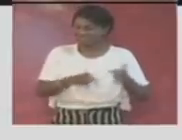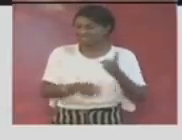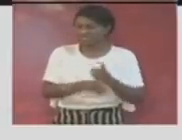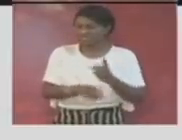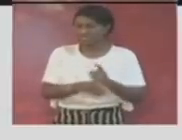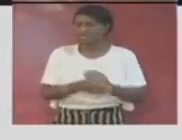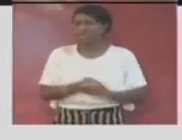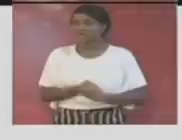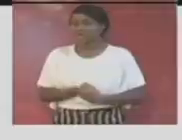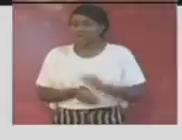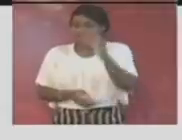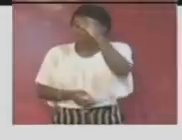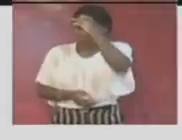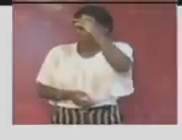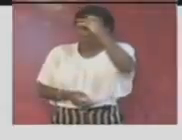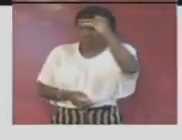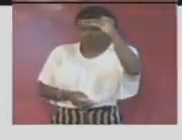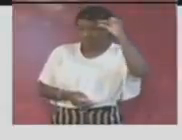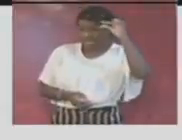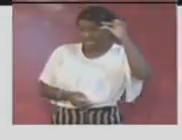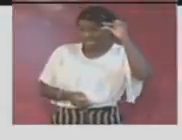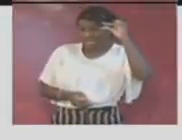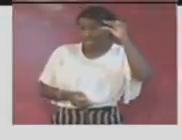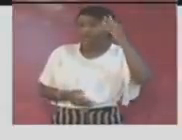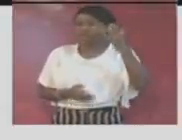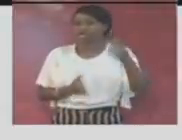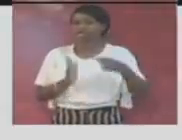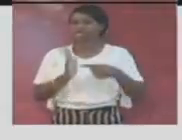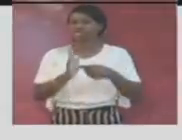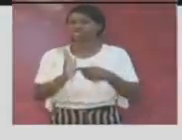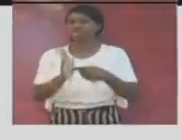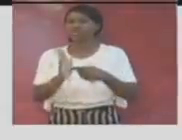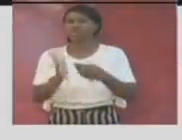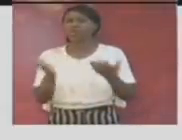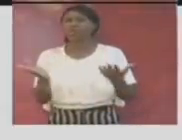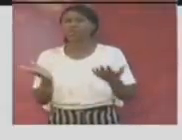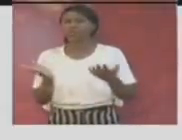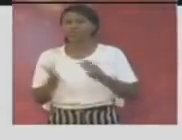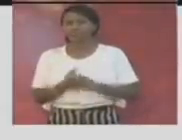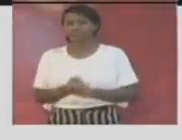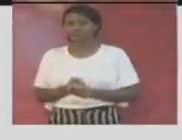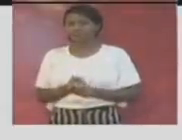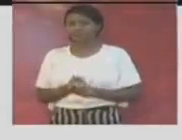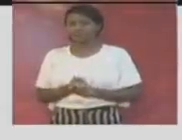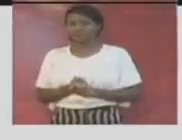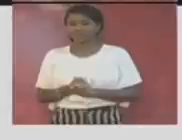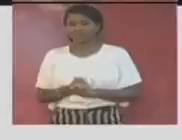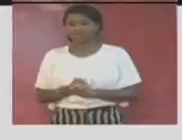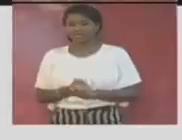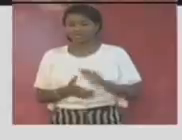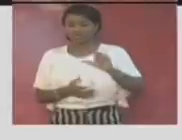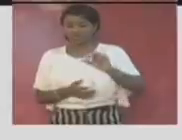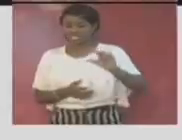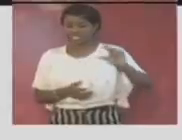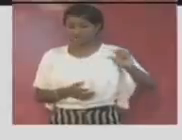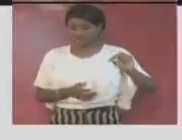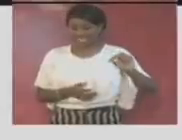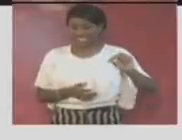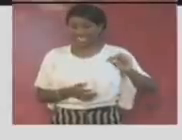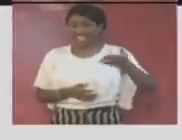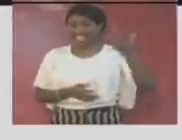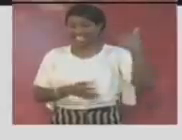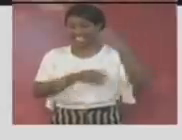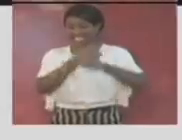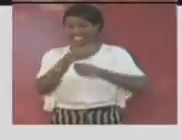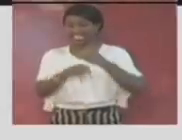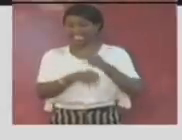the gray colored bars are the bars that represent days in the year 2020. So